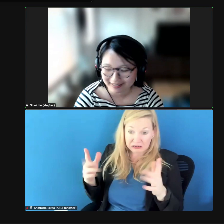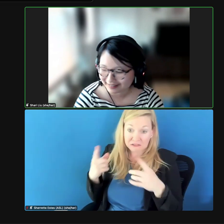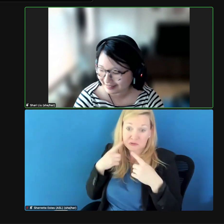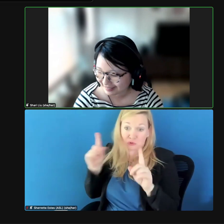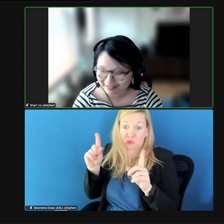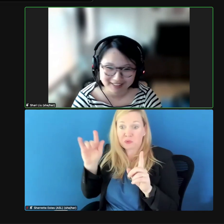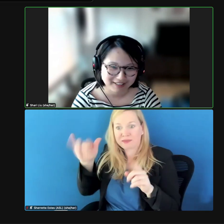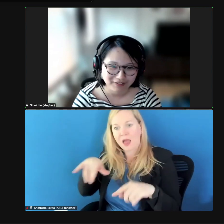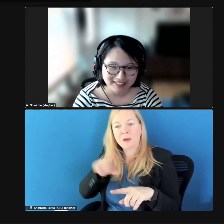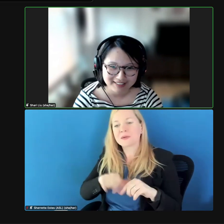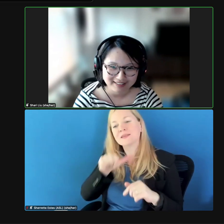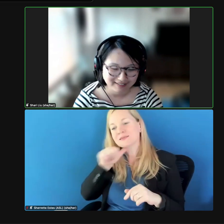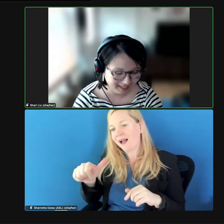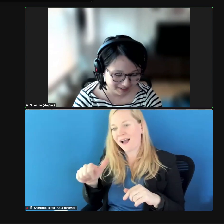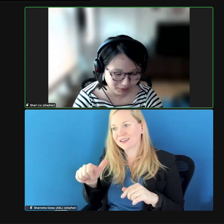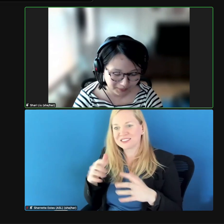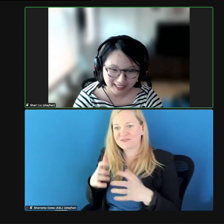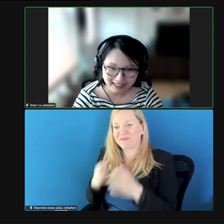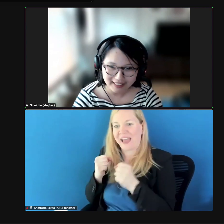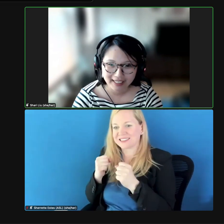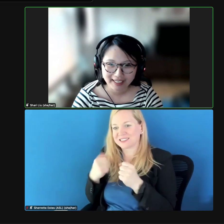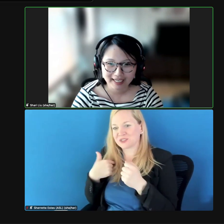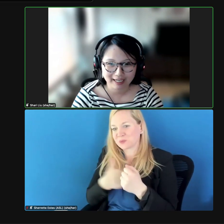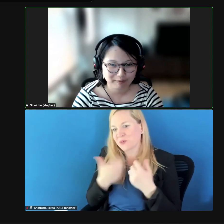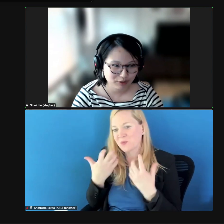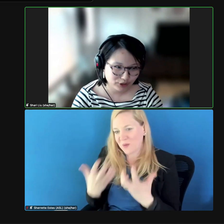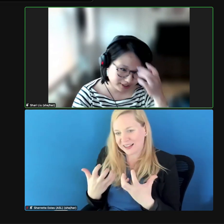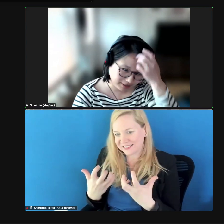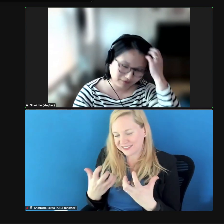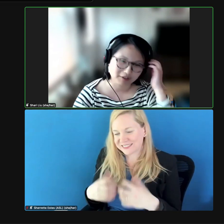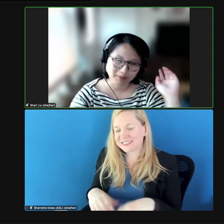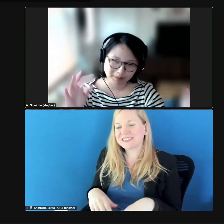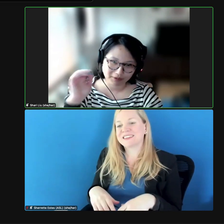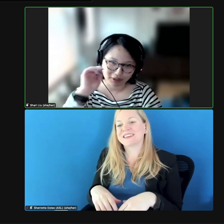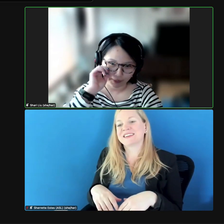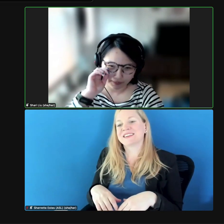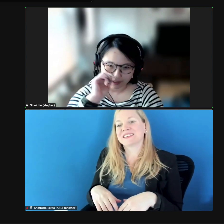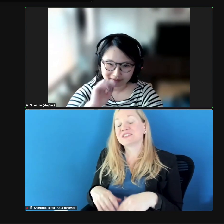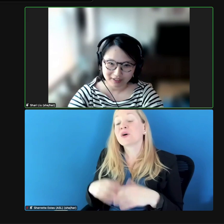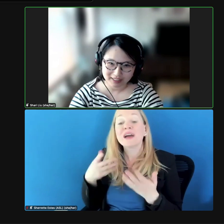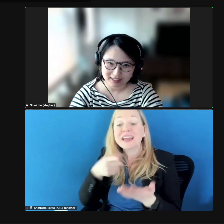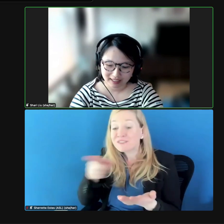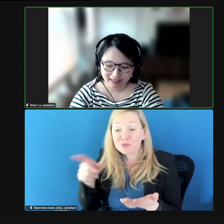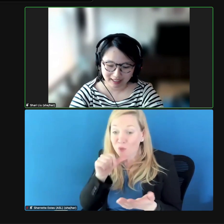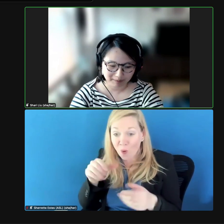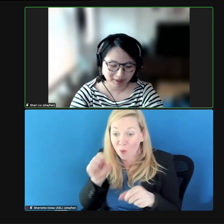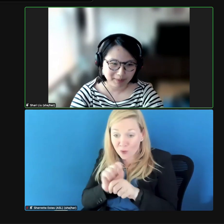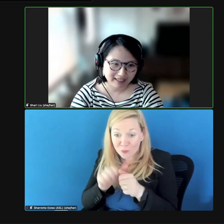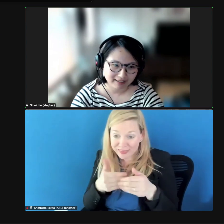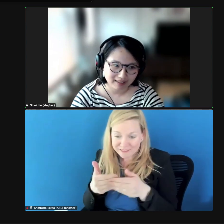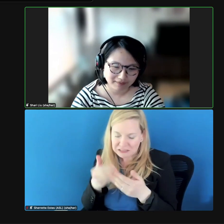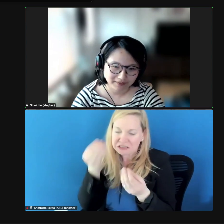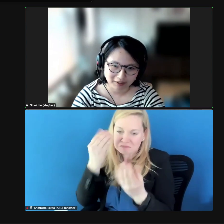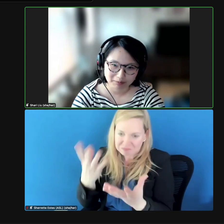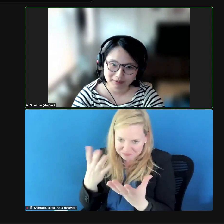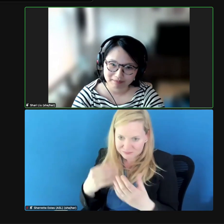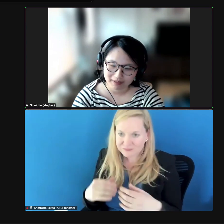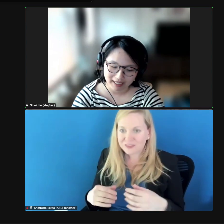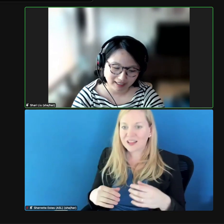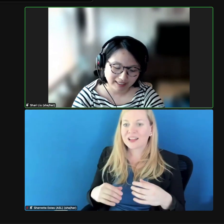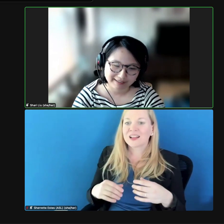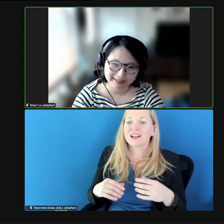can't do this nearly as fast as we would like. So just for people who don't work with infants, a back of the